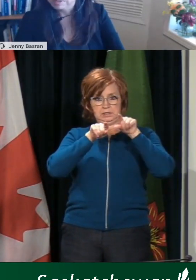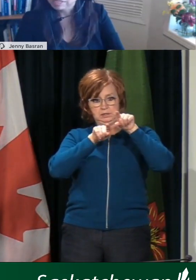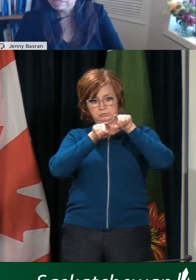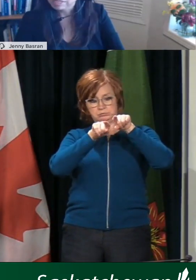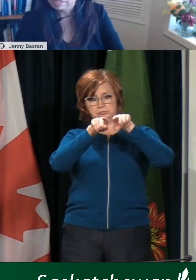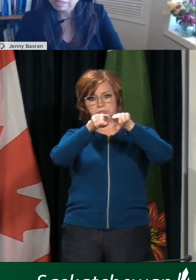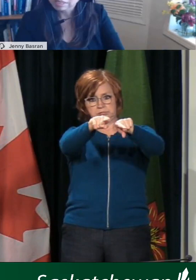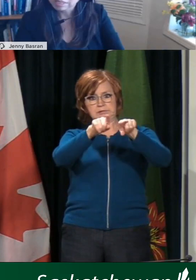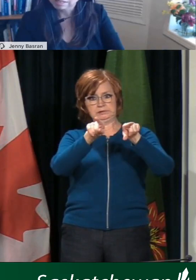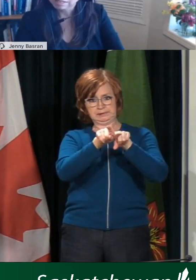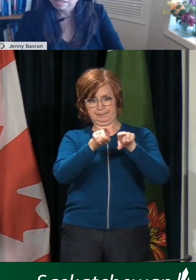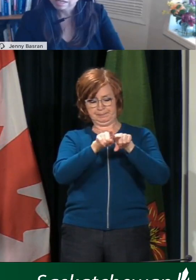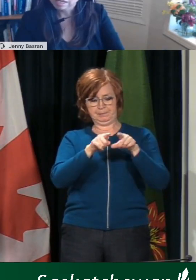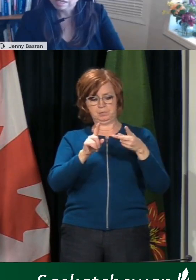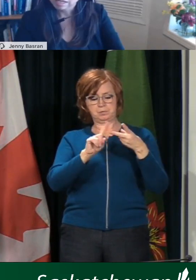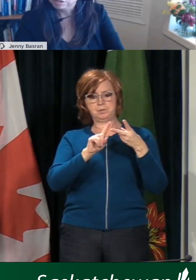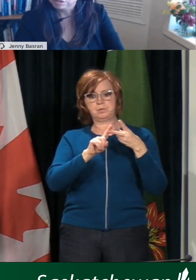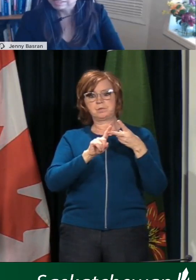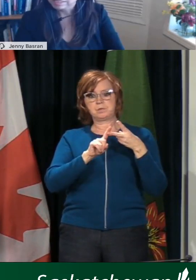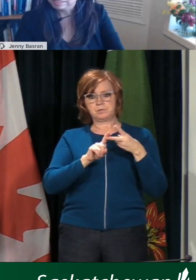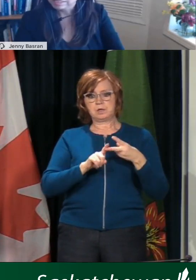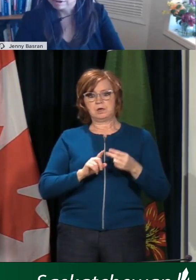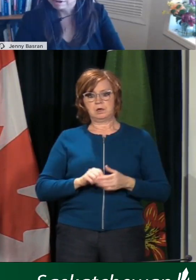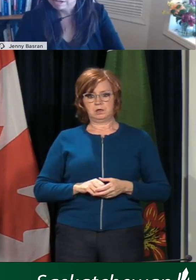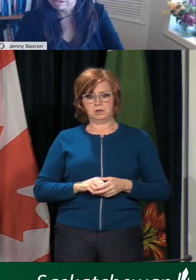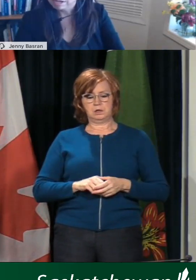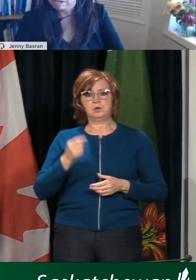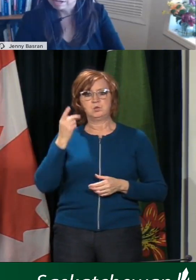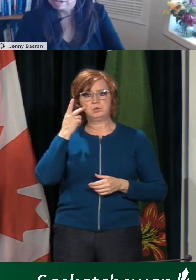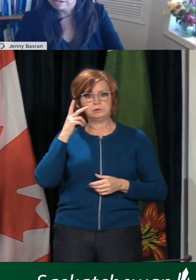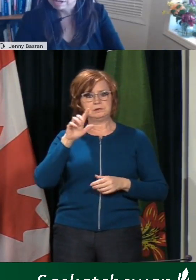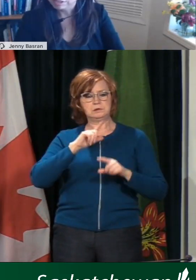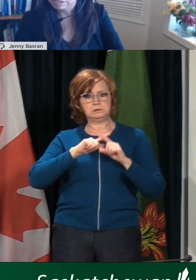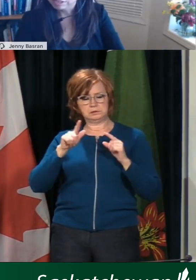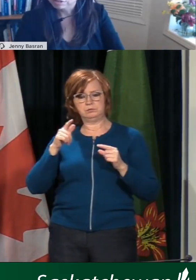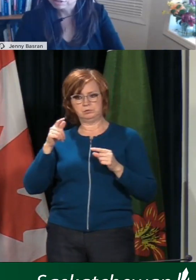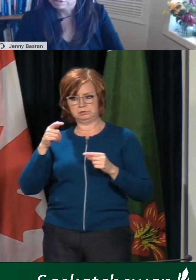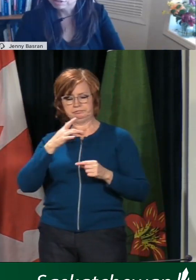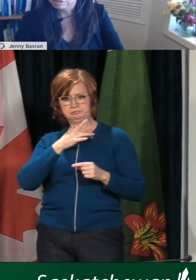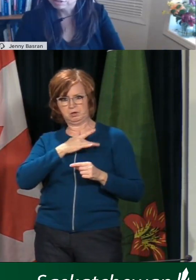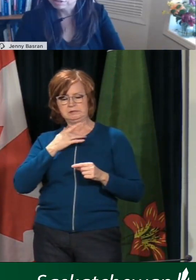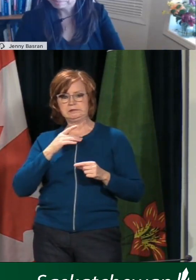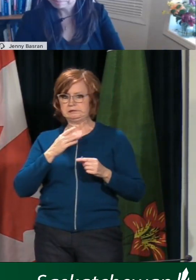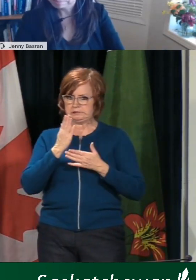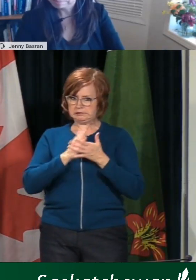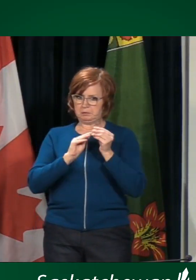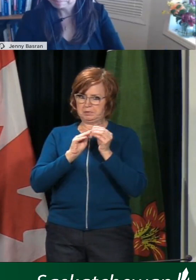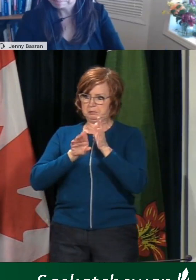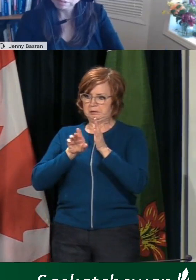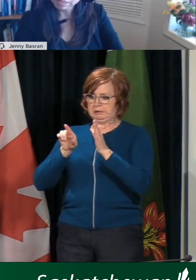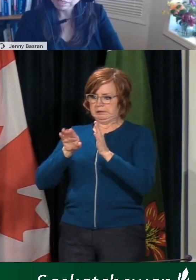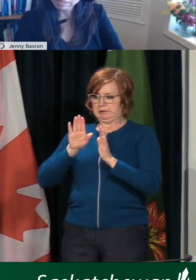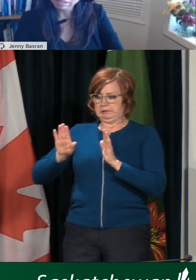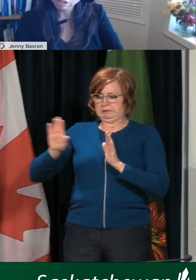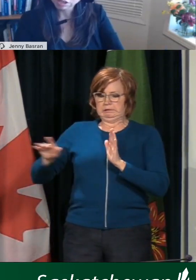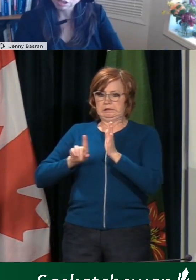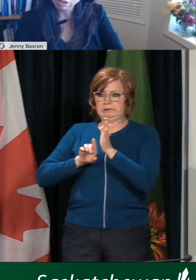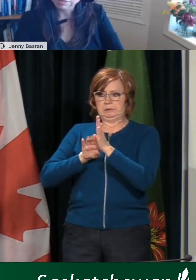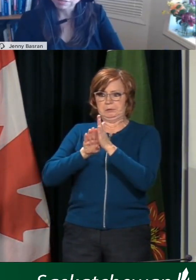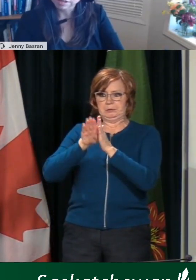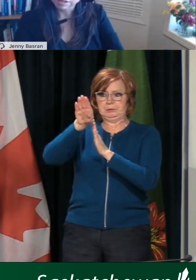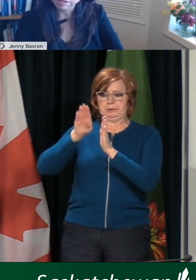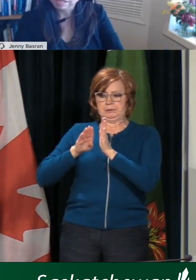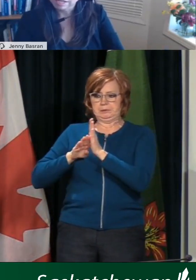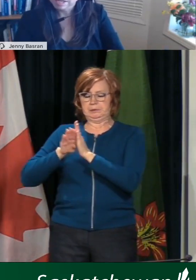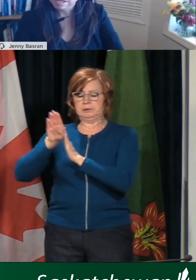also see the increasing trends that some of our provinces are still struggling with. So this can show us that we've